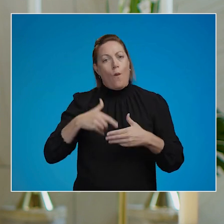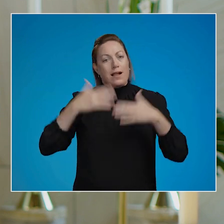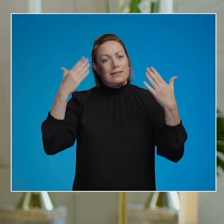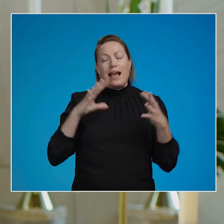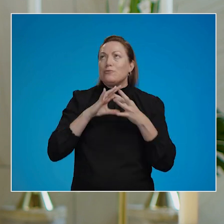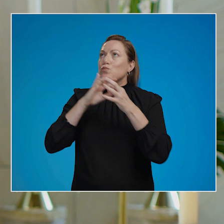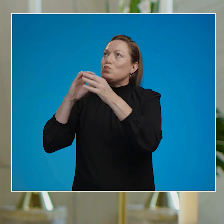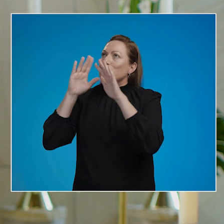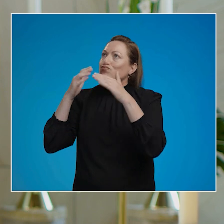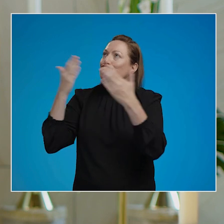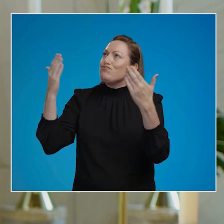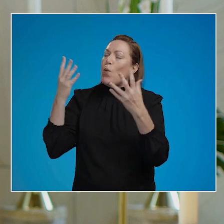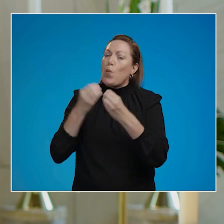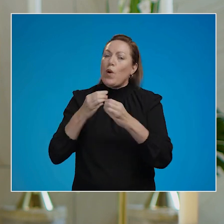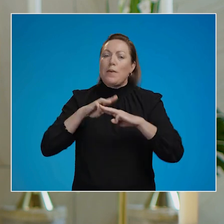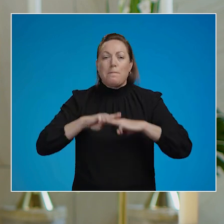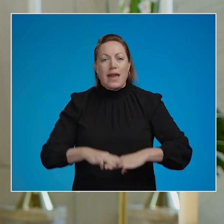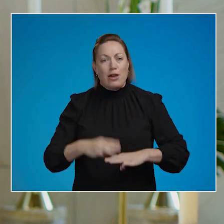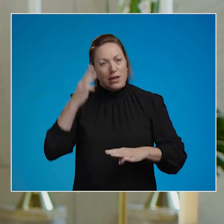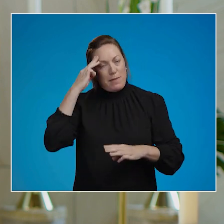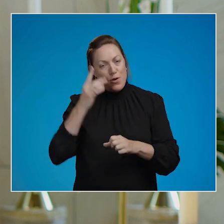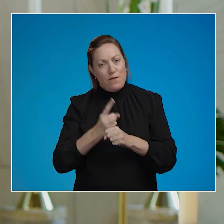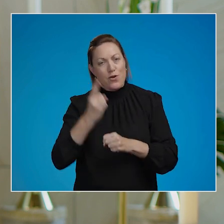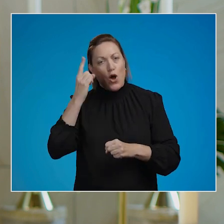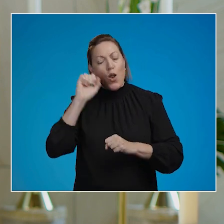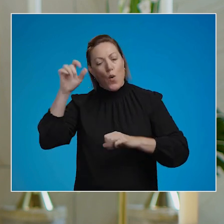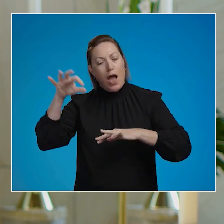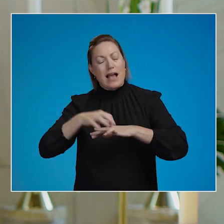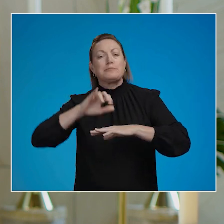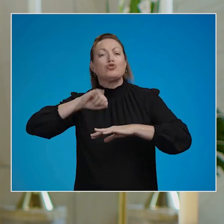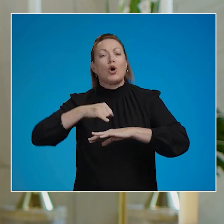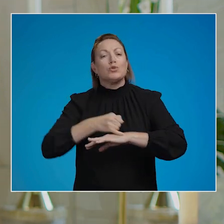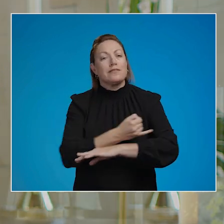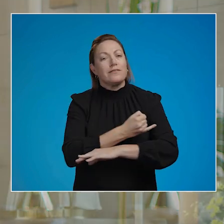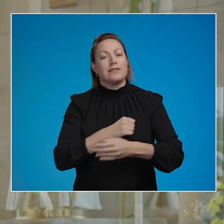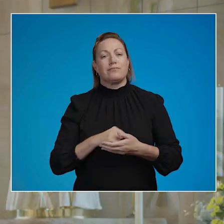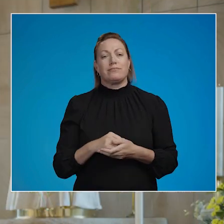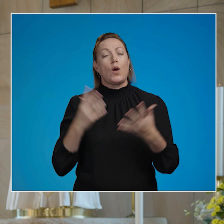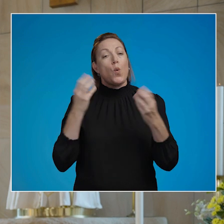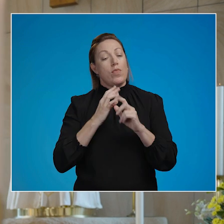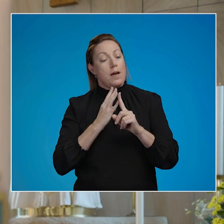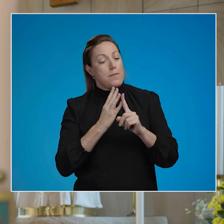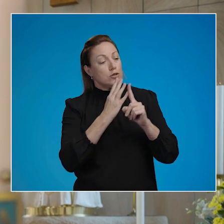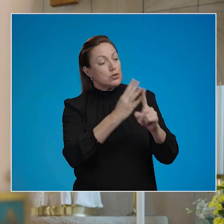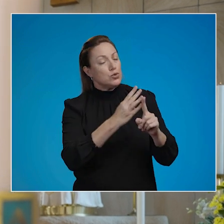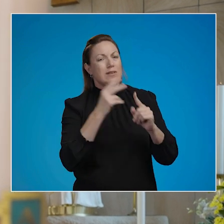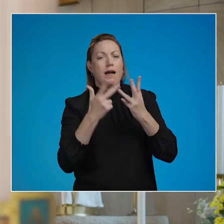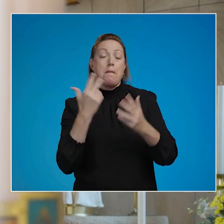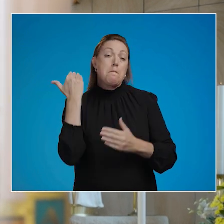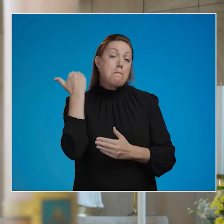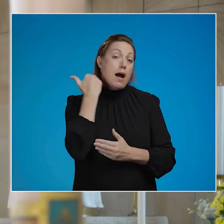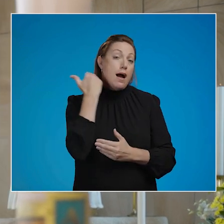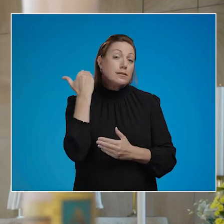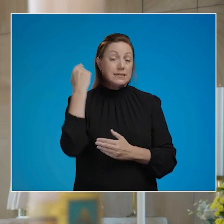elect, especially with the most blessed Virgin Mary, Mother of God, blessed Joseph, her spouse, with your blessed apostles and